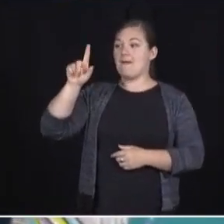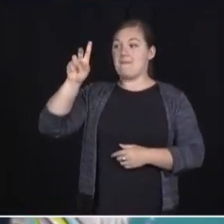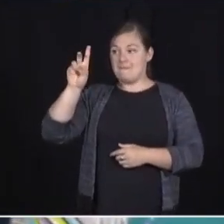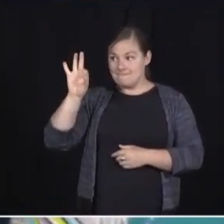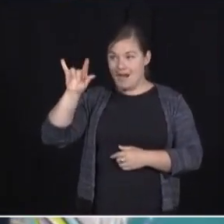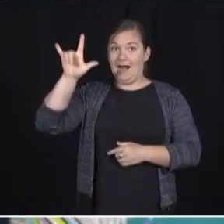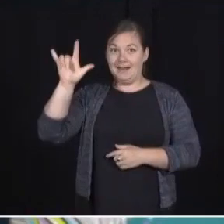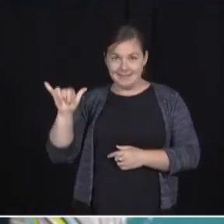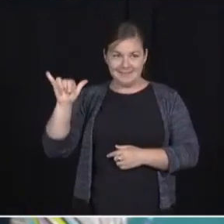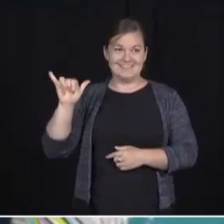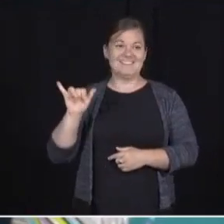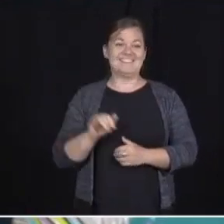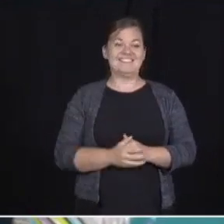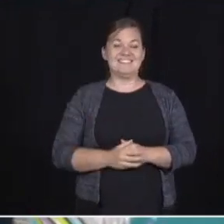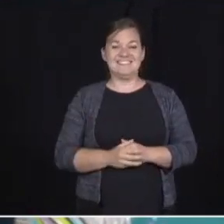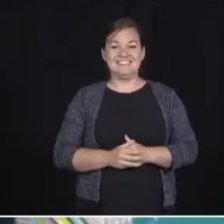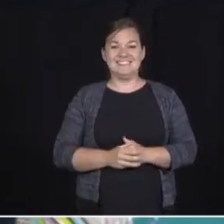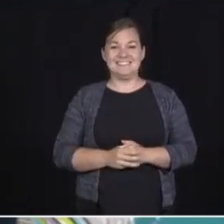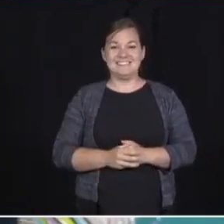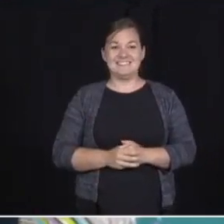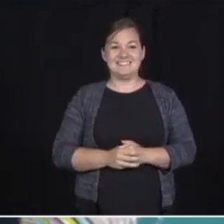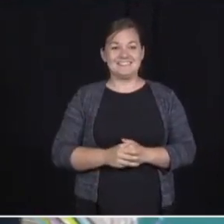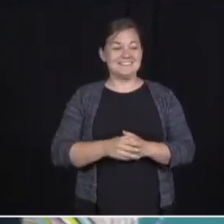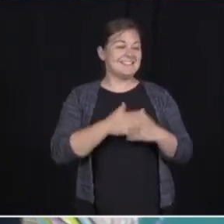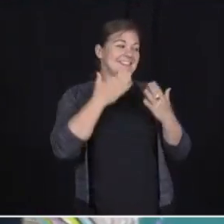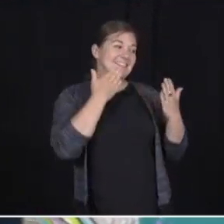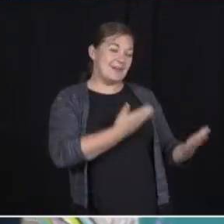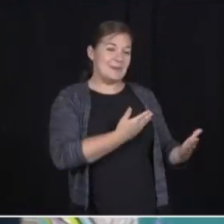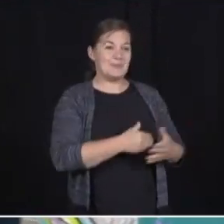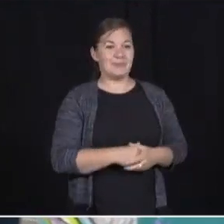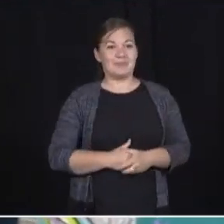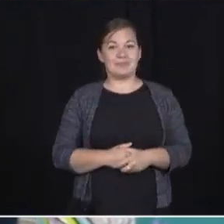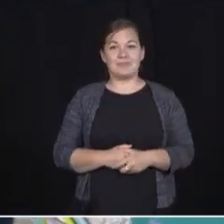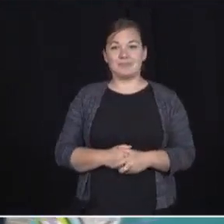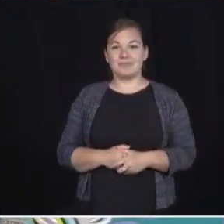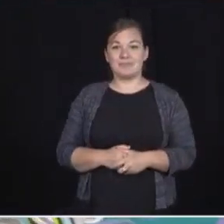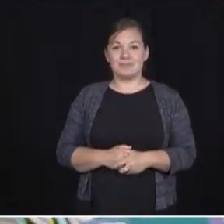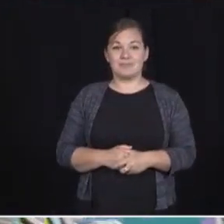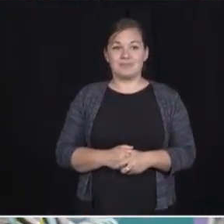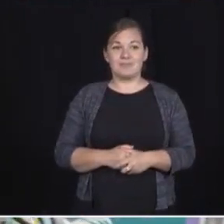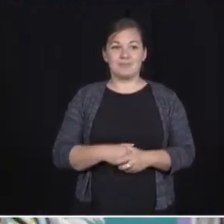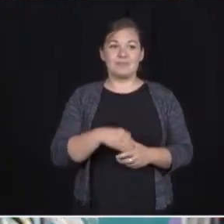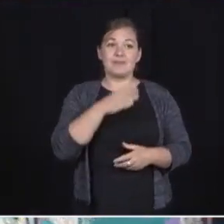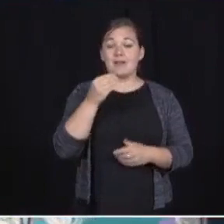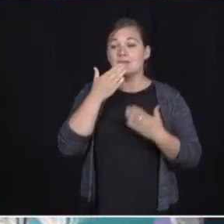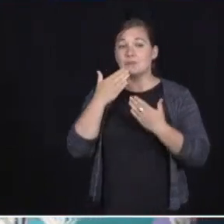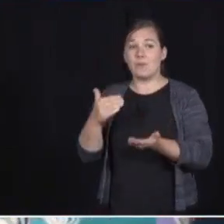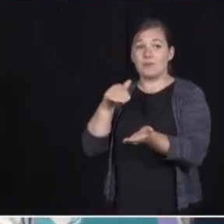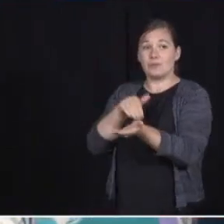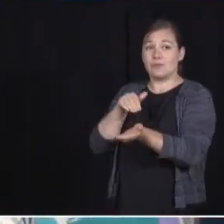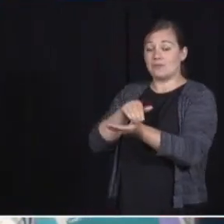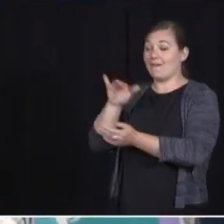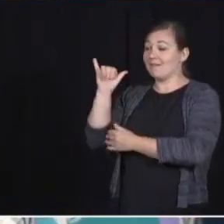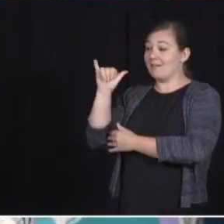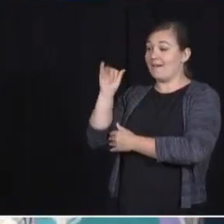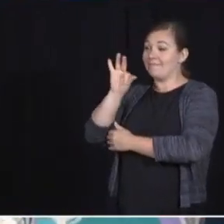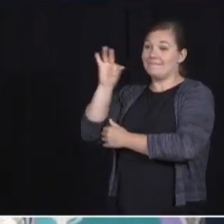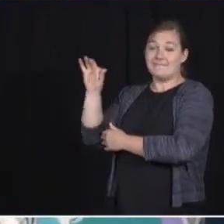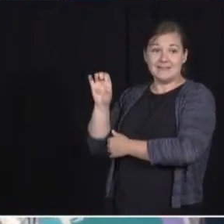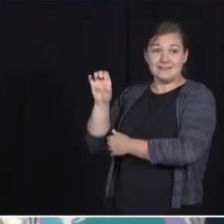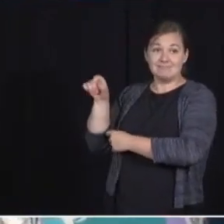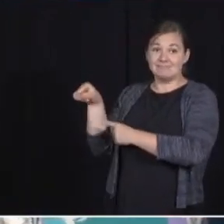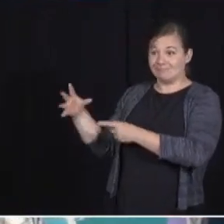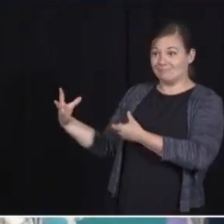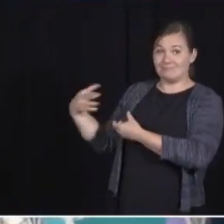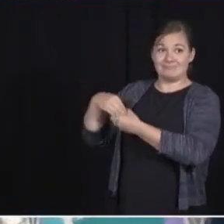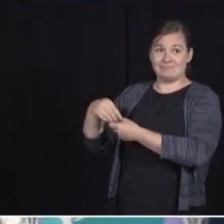Well, thank you, thank you, Dr. Yaffe, before I start, for your great work over this challenging time.